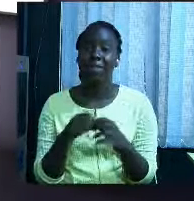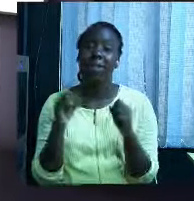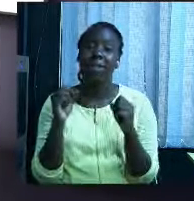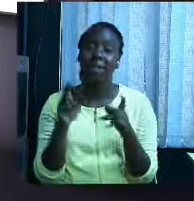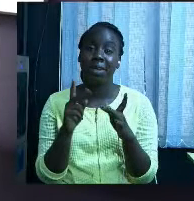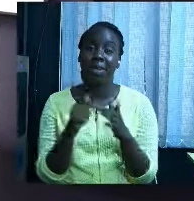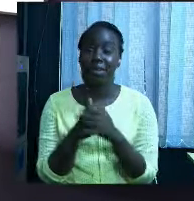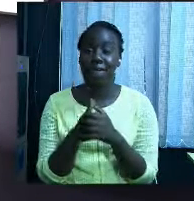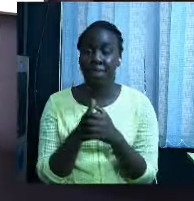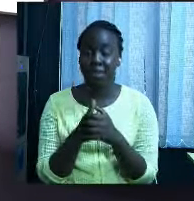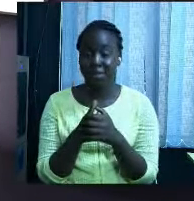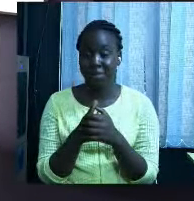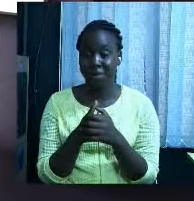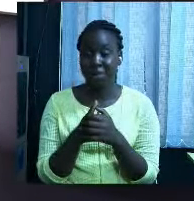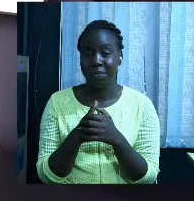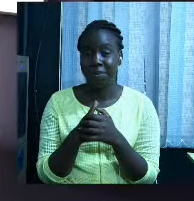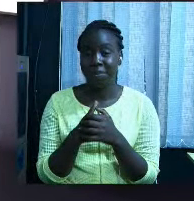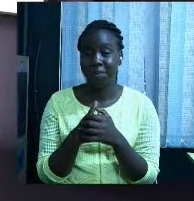Okay.